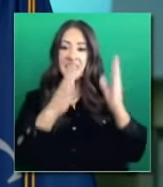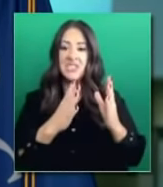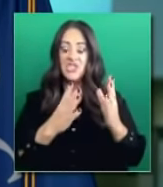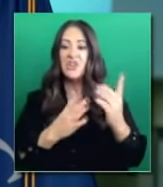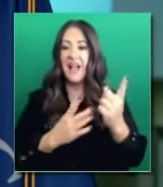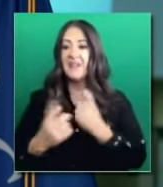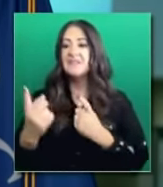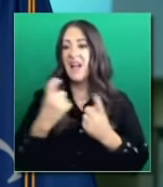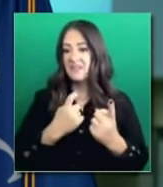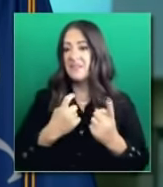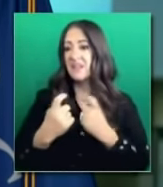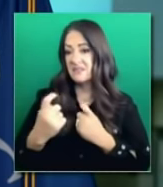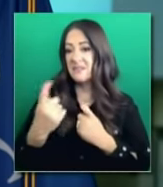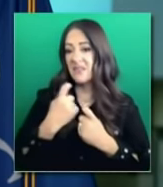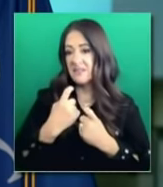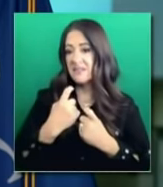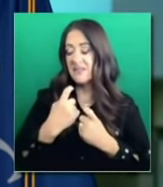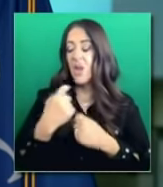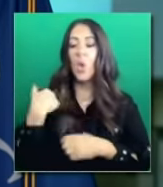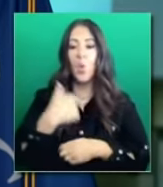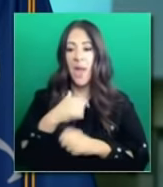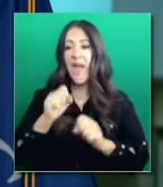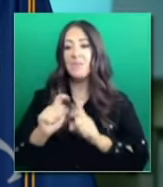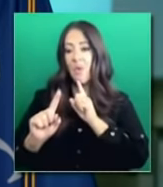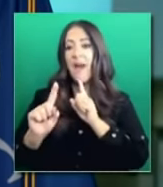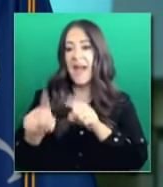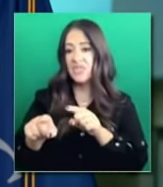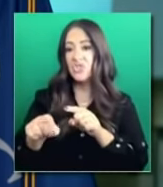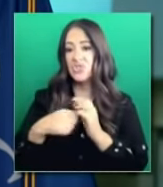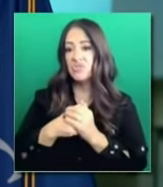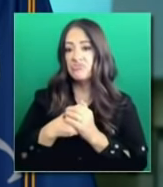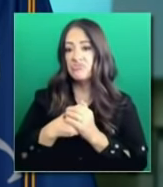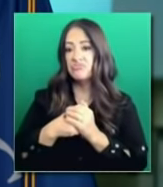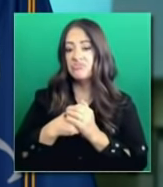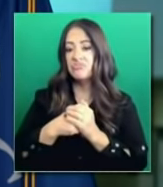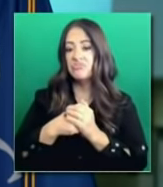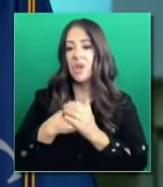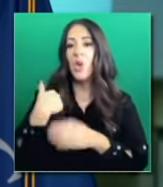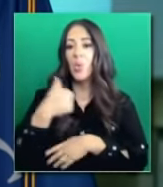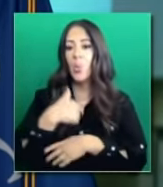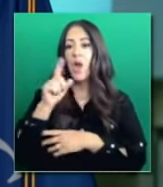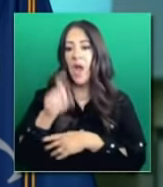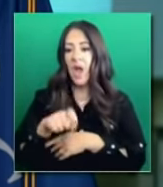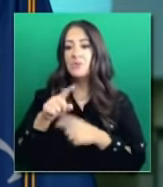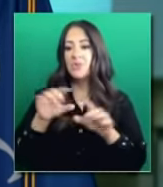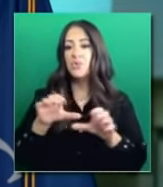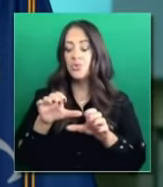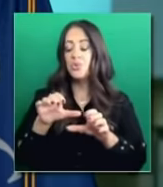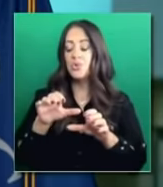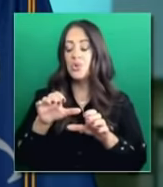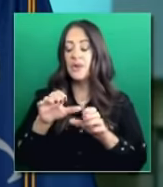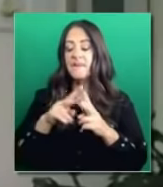the question that we need to answer, and we need to do so deliberatively and very, very